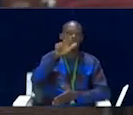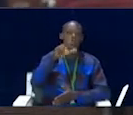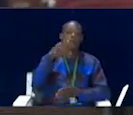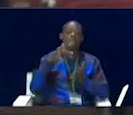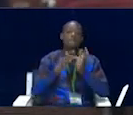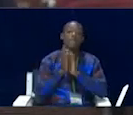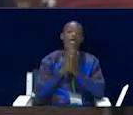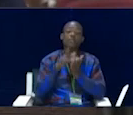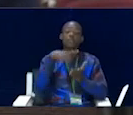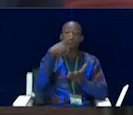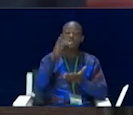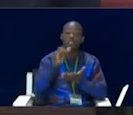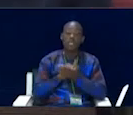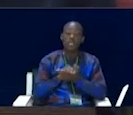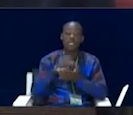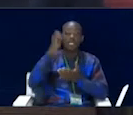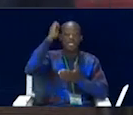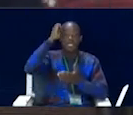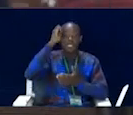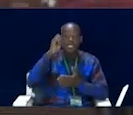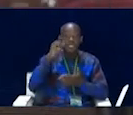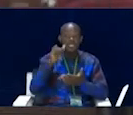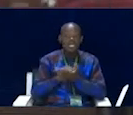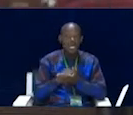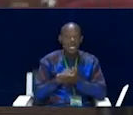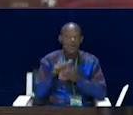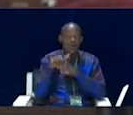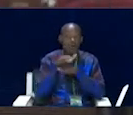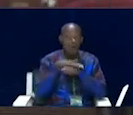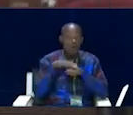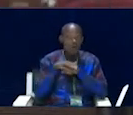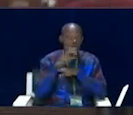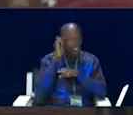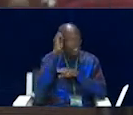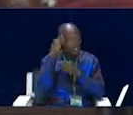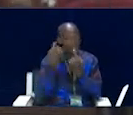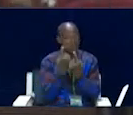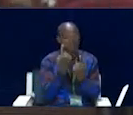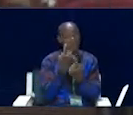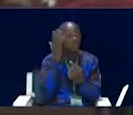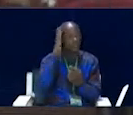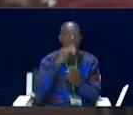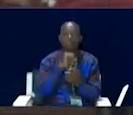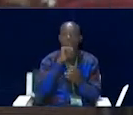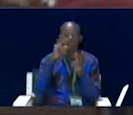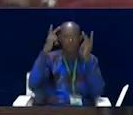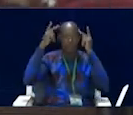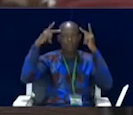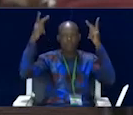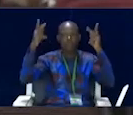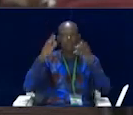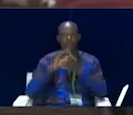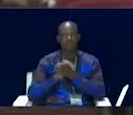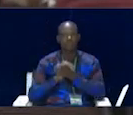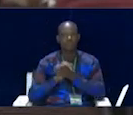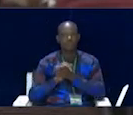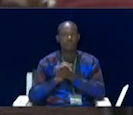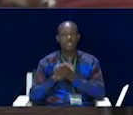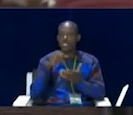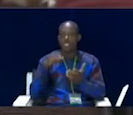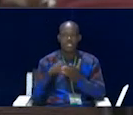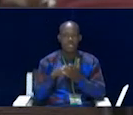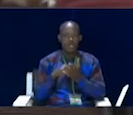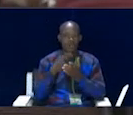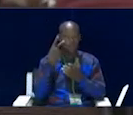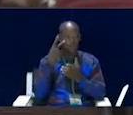Bible says, he that covereth his sin shall not prosper. It looks like a curse, but it's not